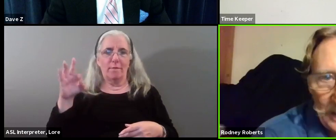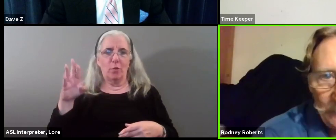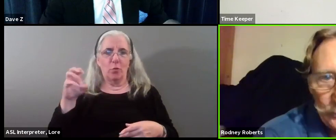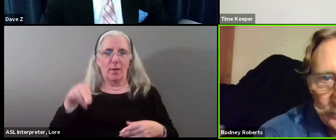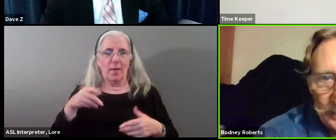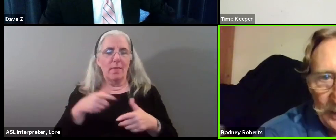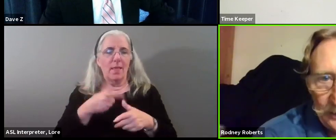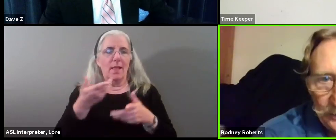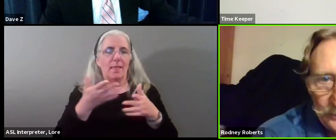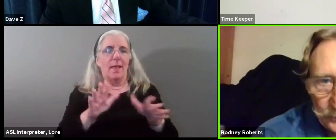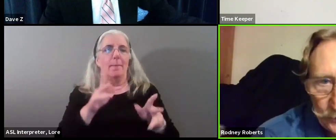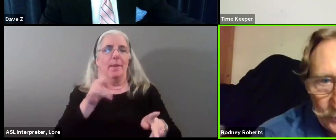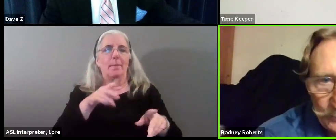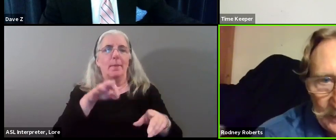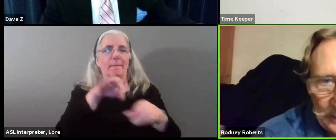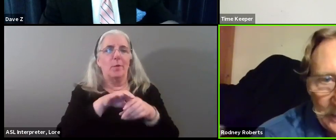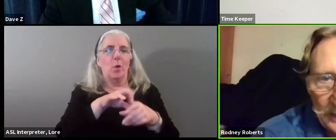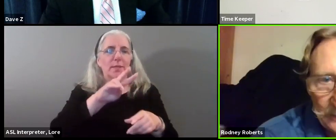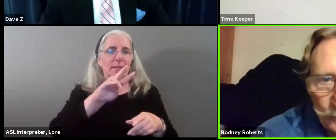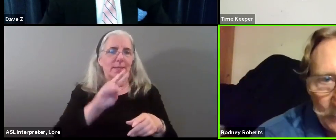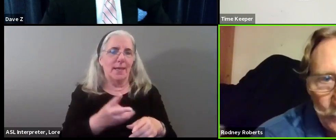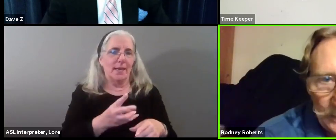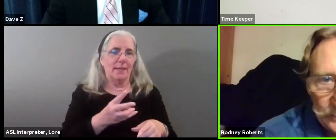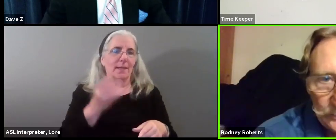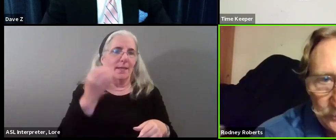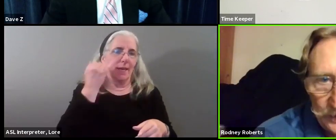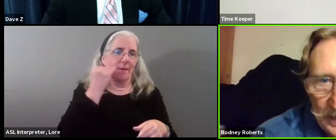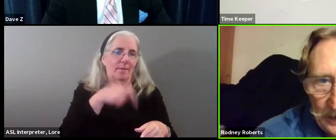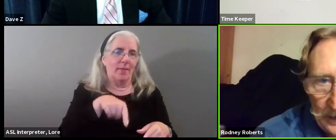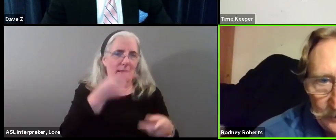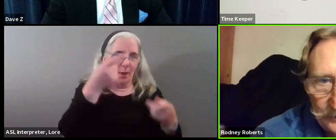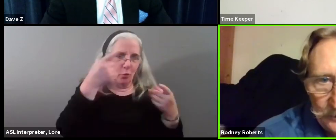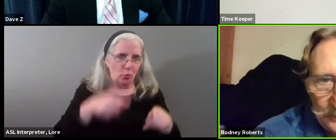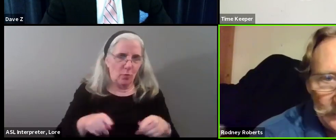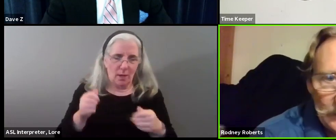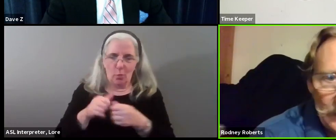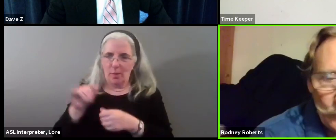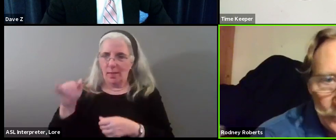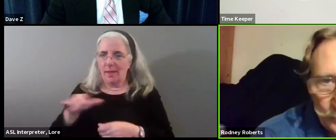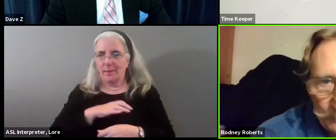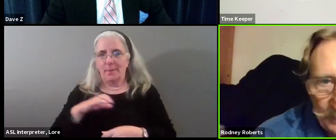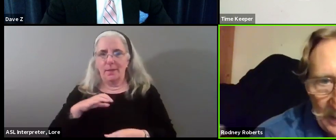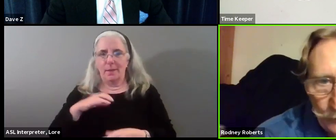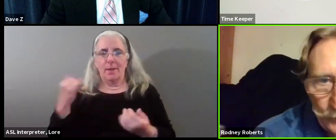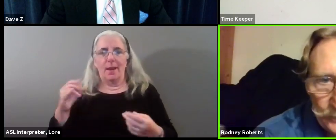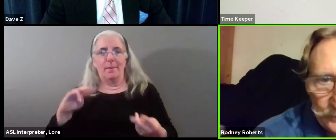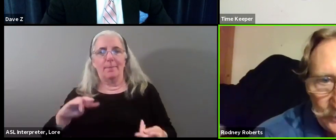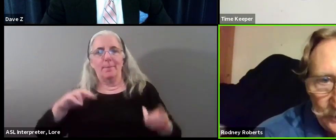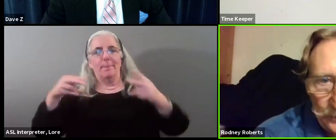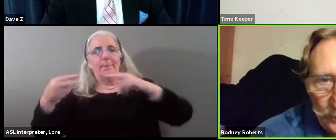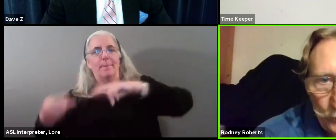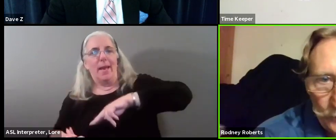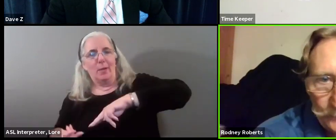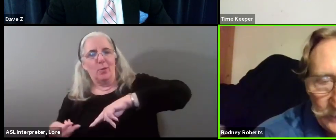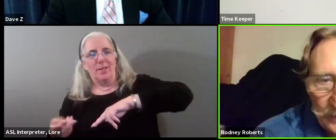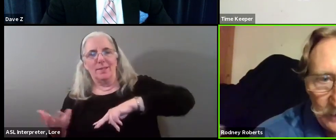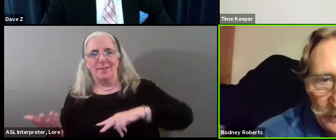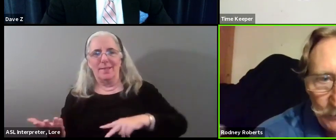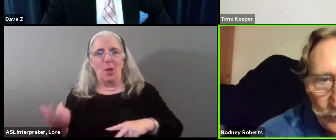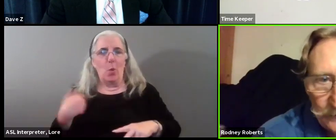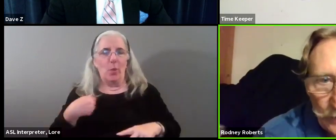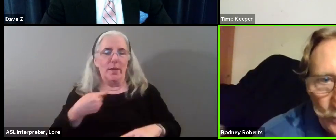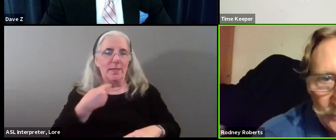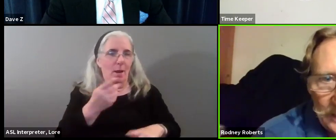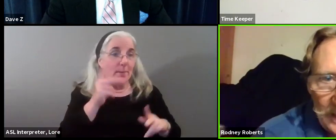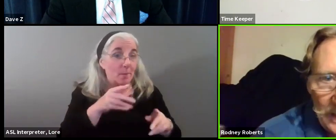people to have their say, should there be any kind of reparations or not. Instead, we're doing it backwards. You know, we're telling